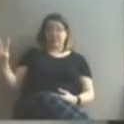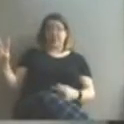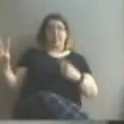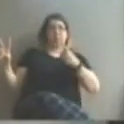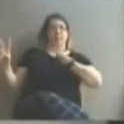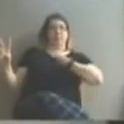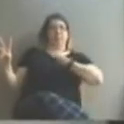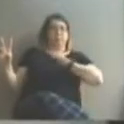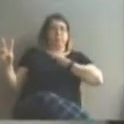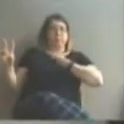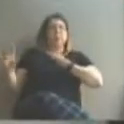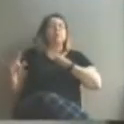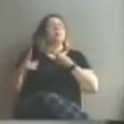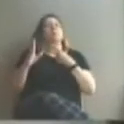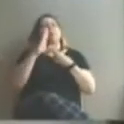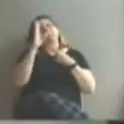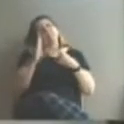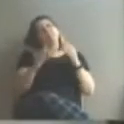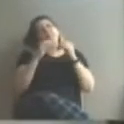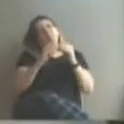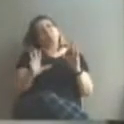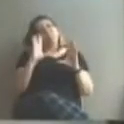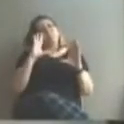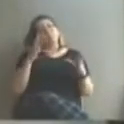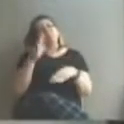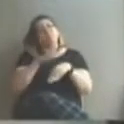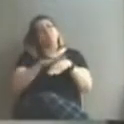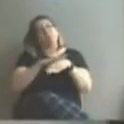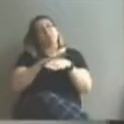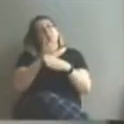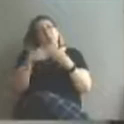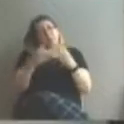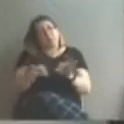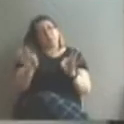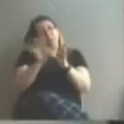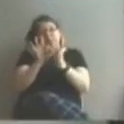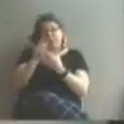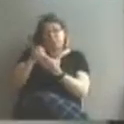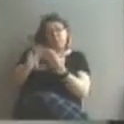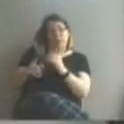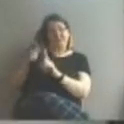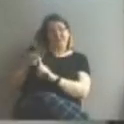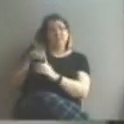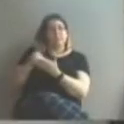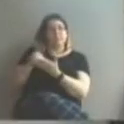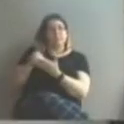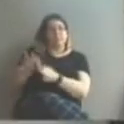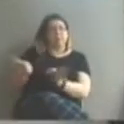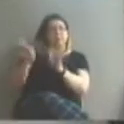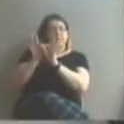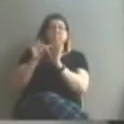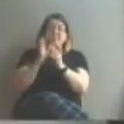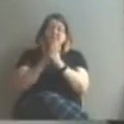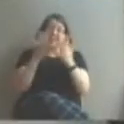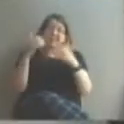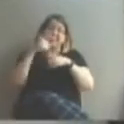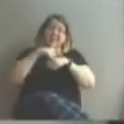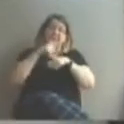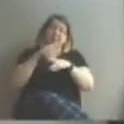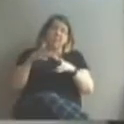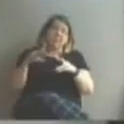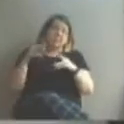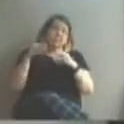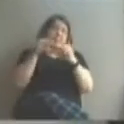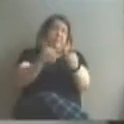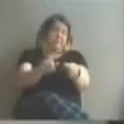lose focus on what's important, and our students are important. There has been a lot of time put into this, so I will say that